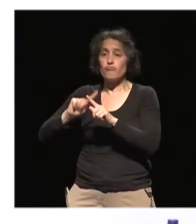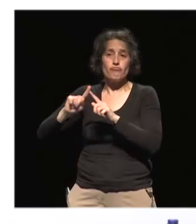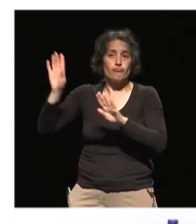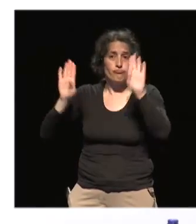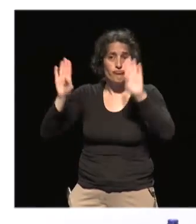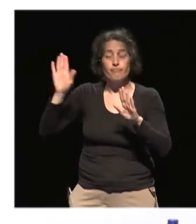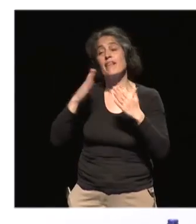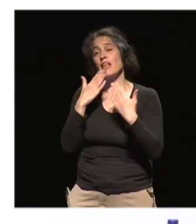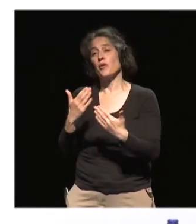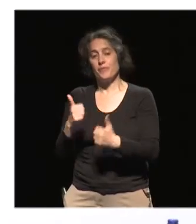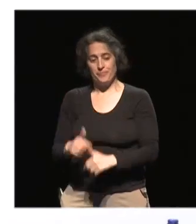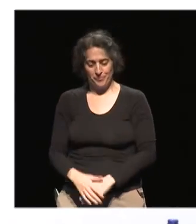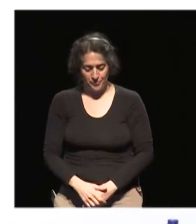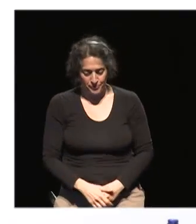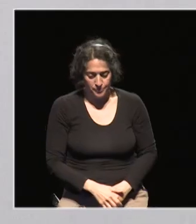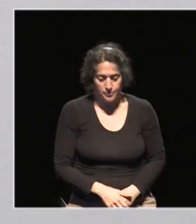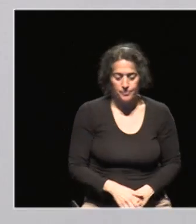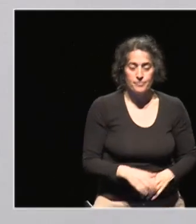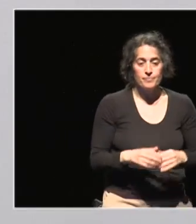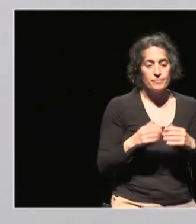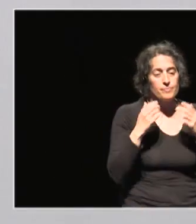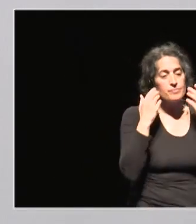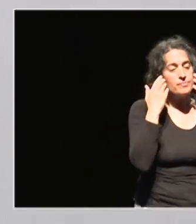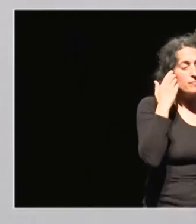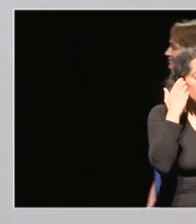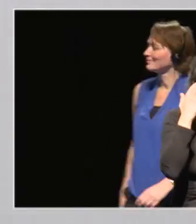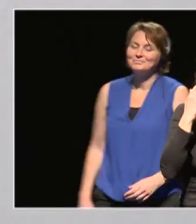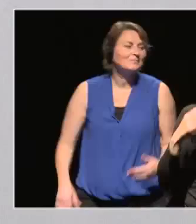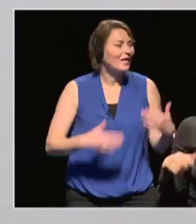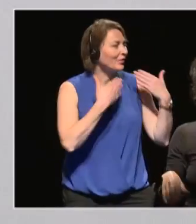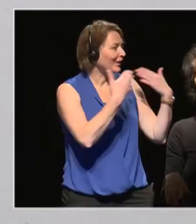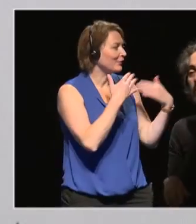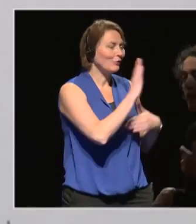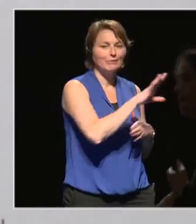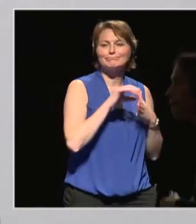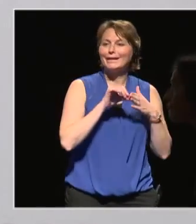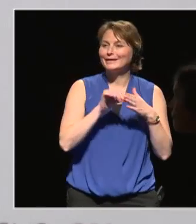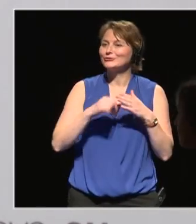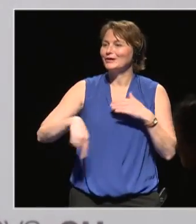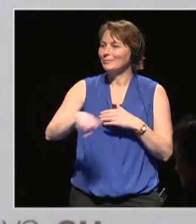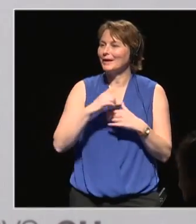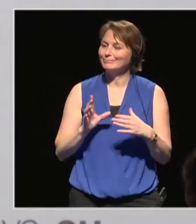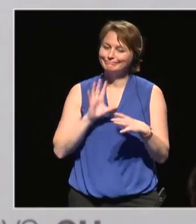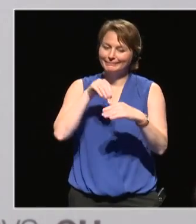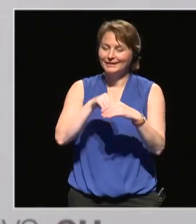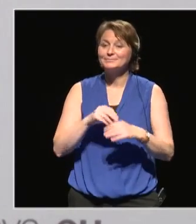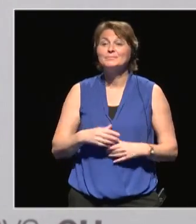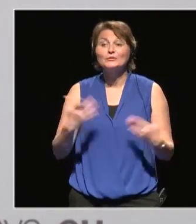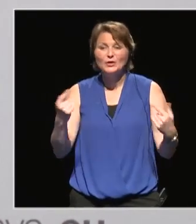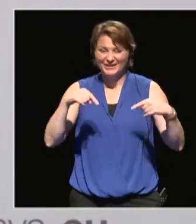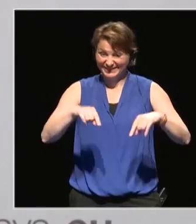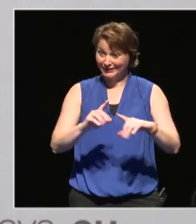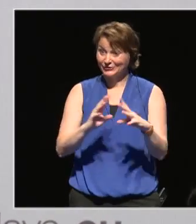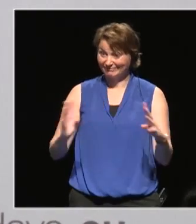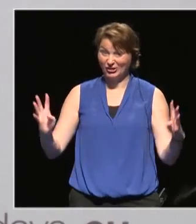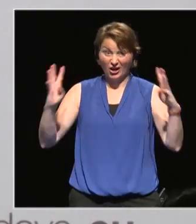good. And thank you for your leadership of the LEDS partnership and the other things you do. Now, look, if this conference was taking place at a climate event, at